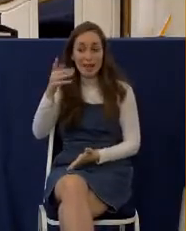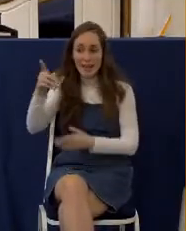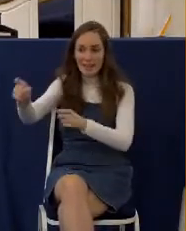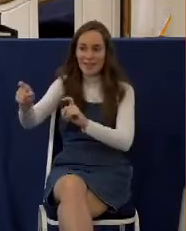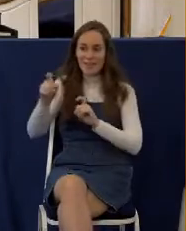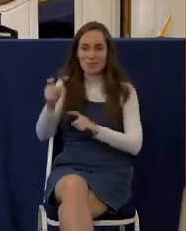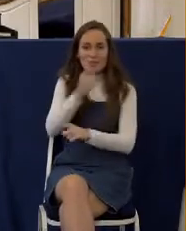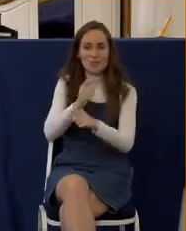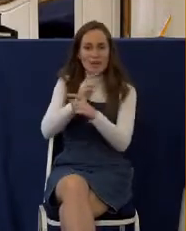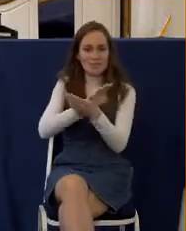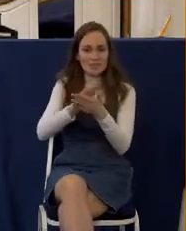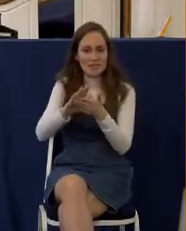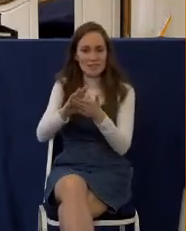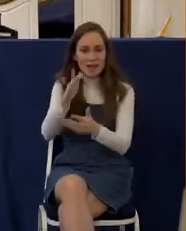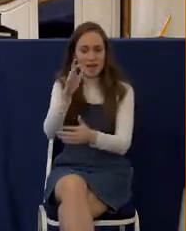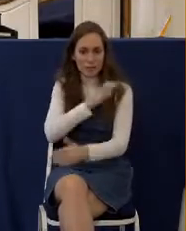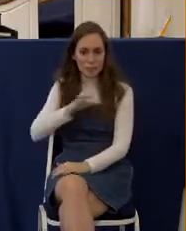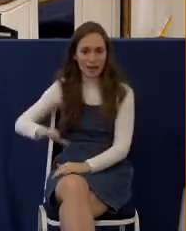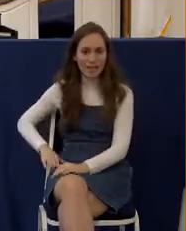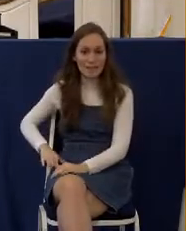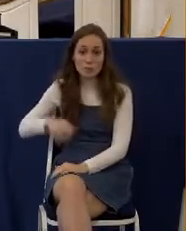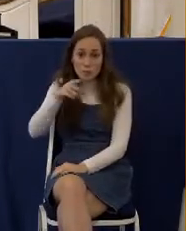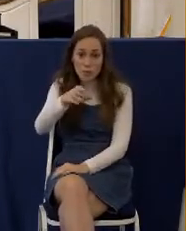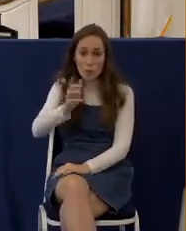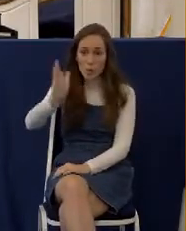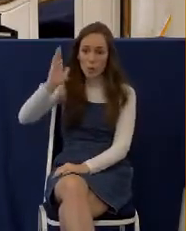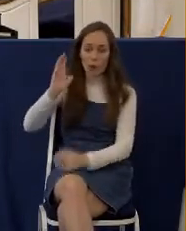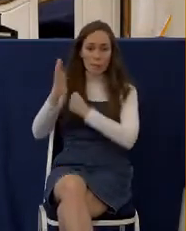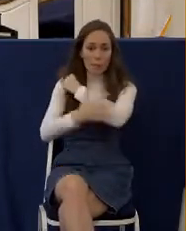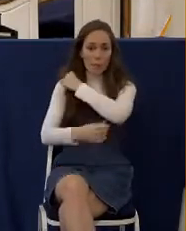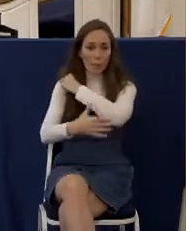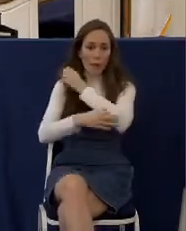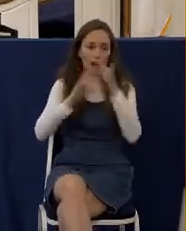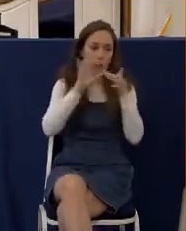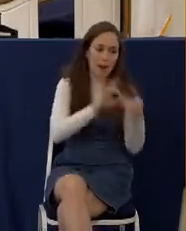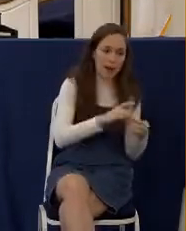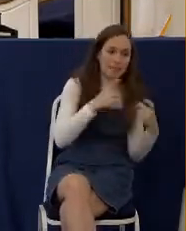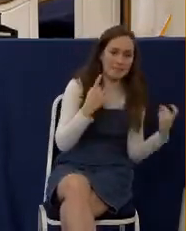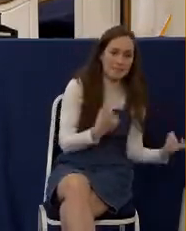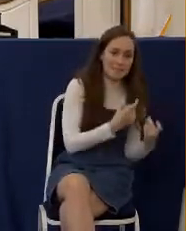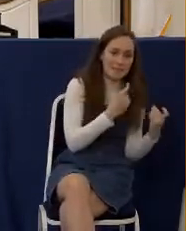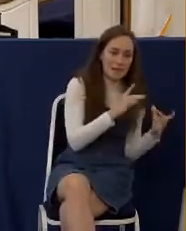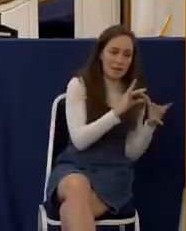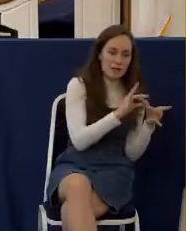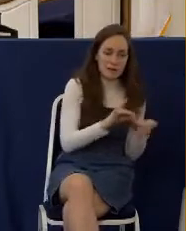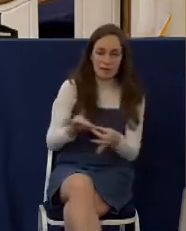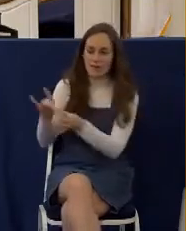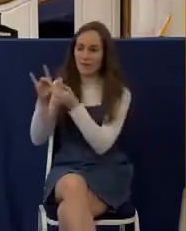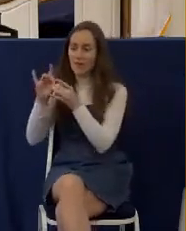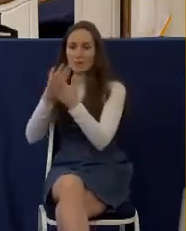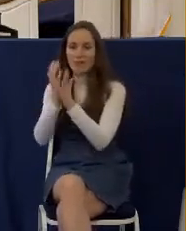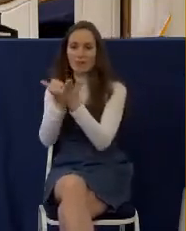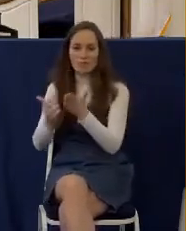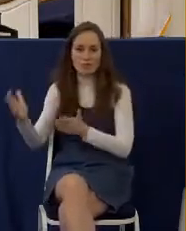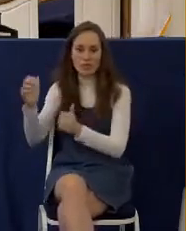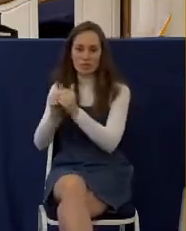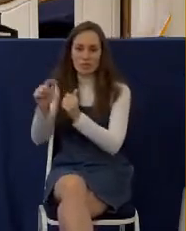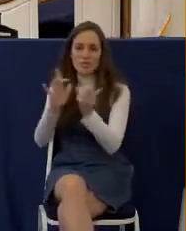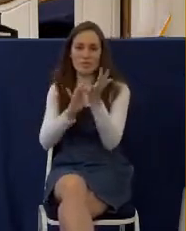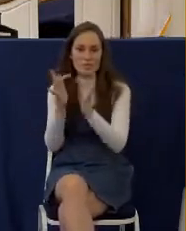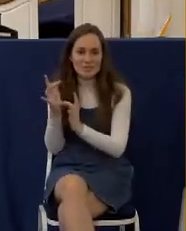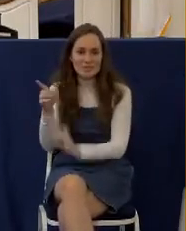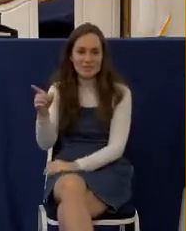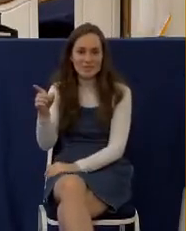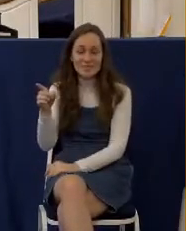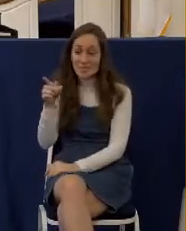You who were poor become rich because Jesus, who was rich, made himself poor. There's no